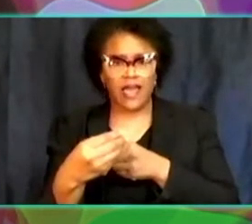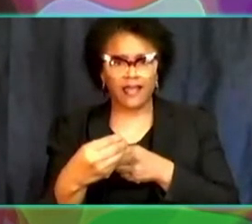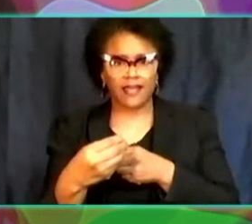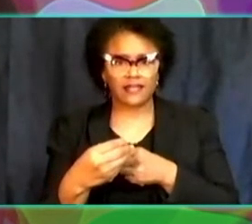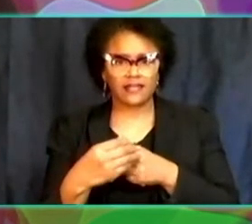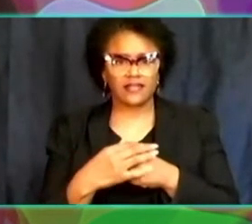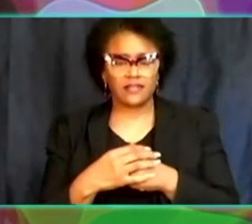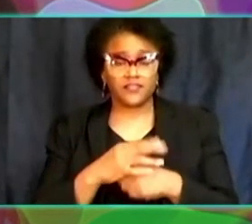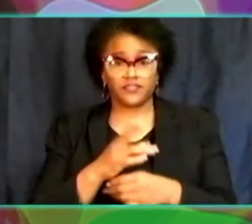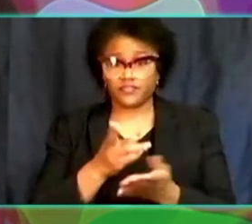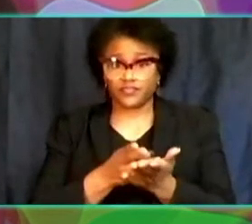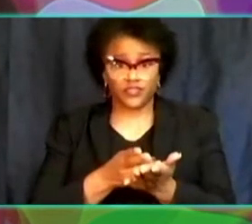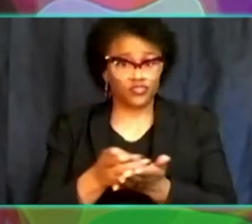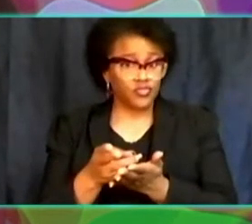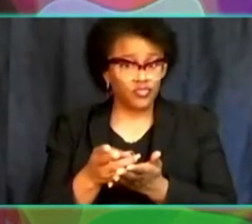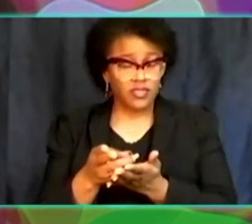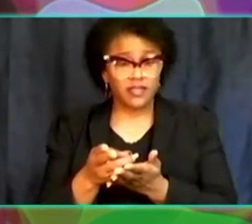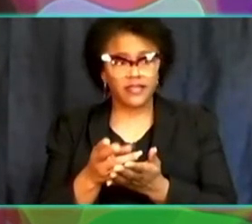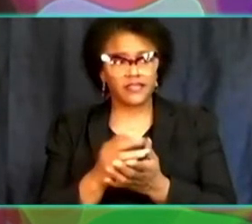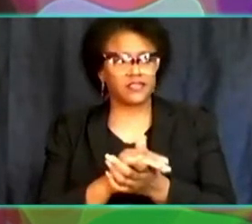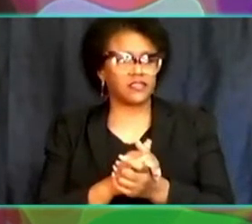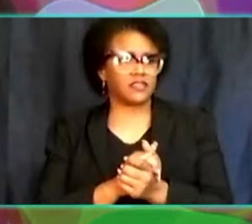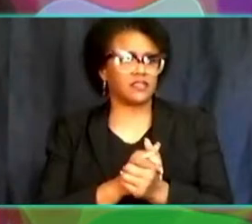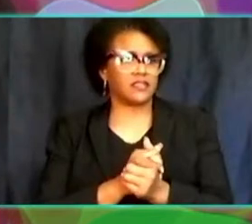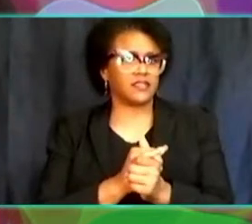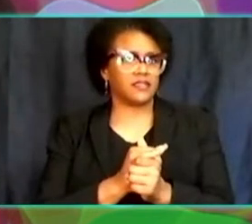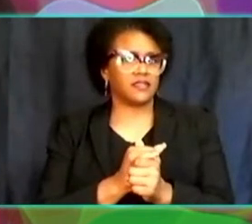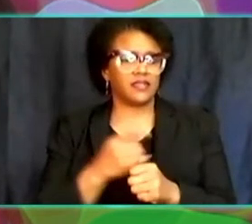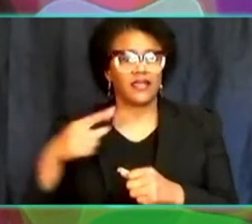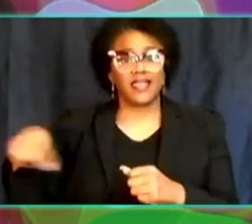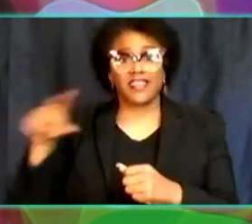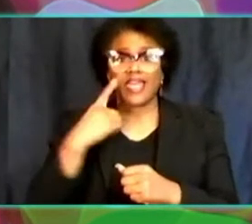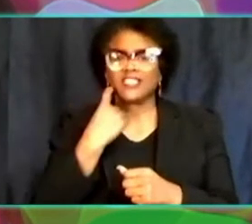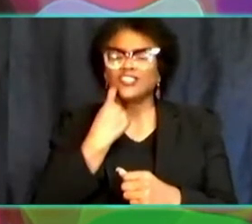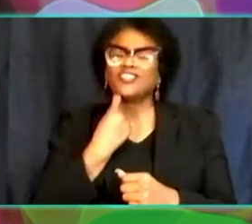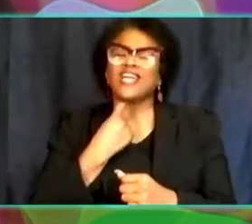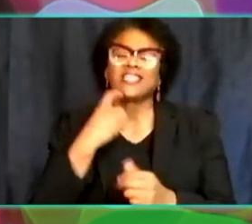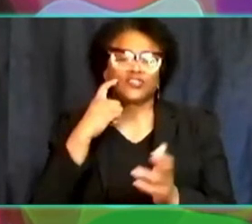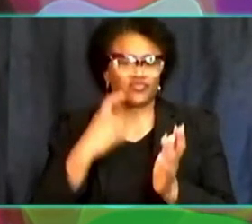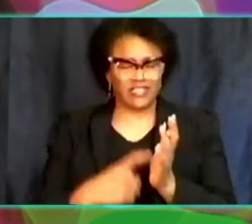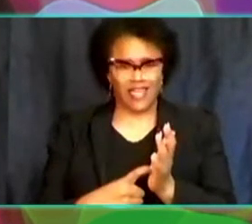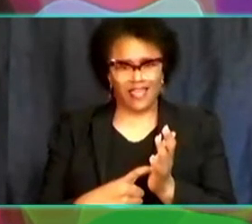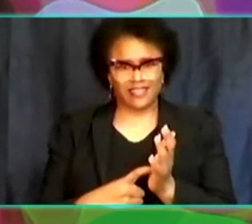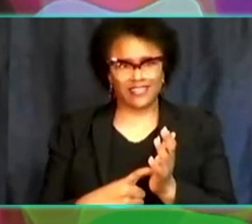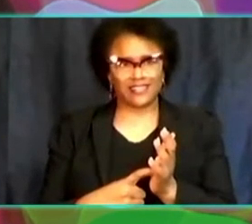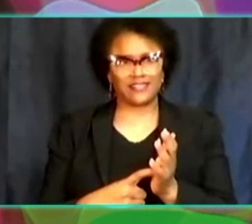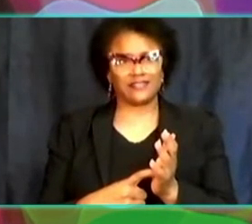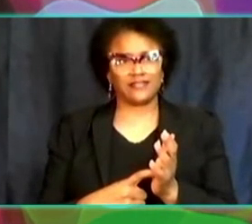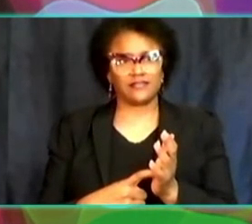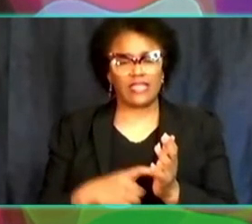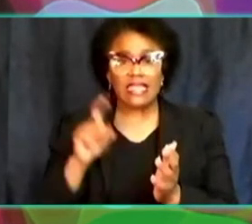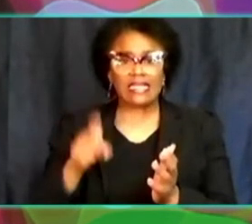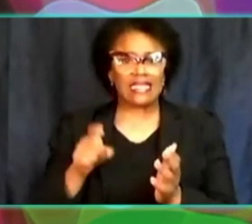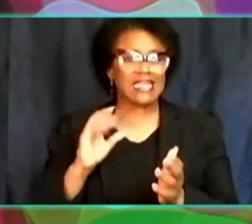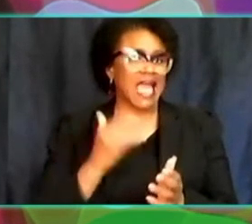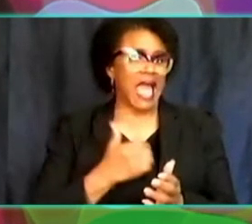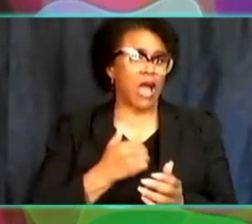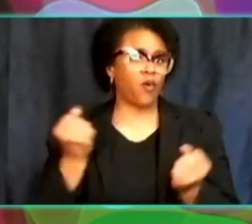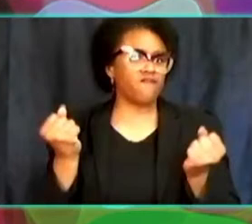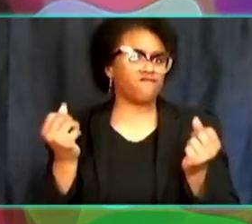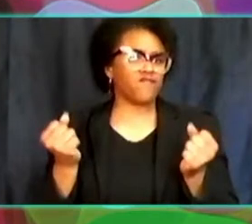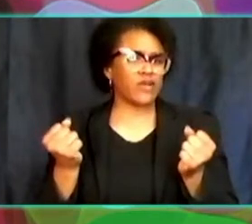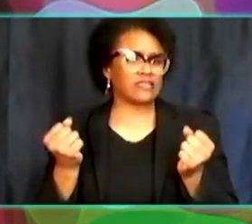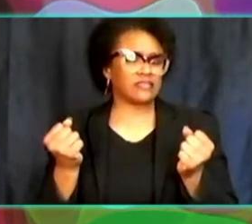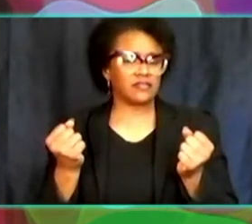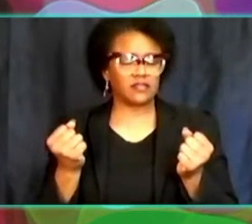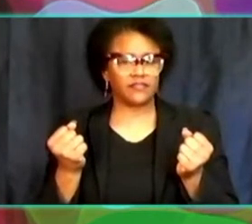the truth is that even though they're just realizing, some places are just realizing that they need our voices, this